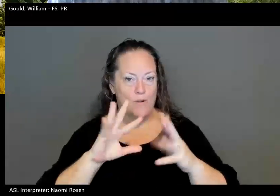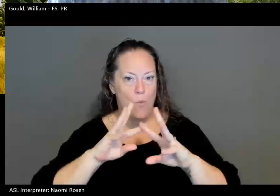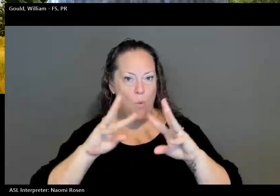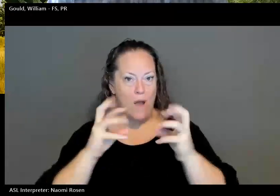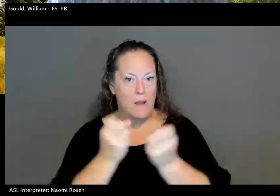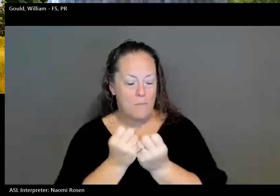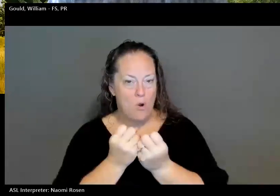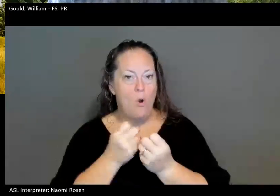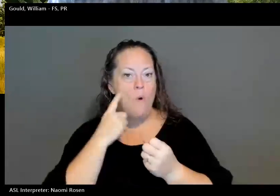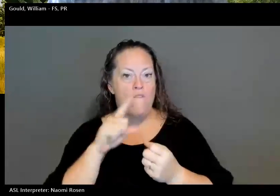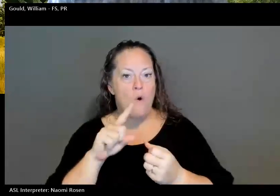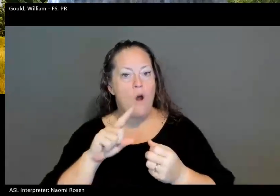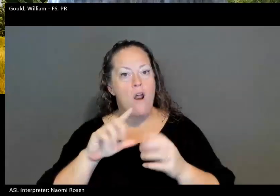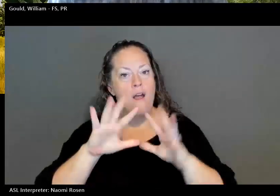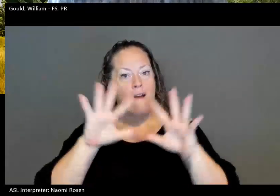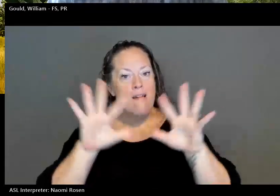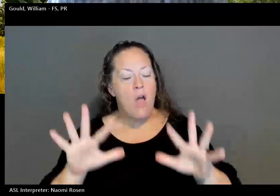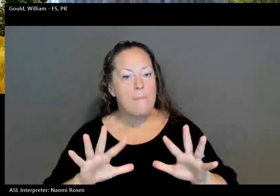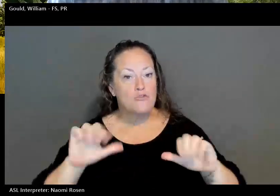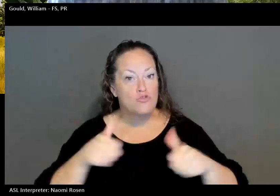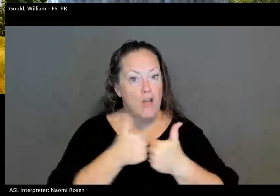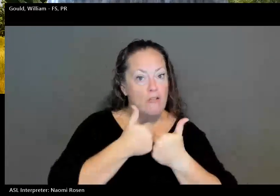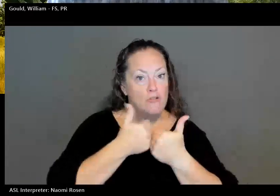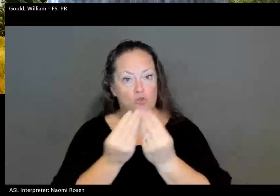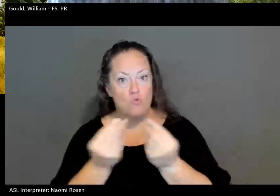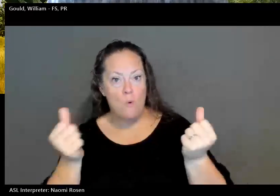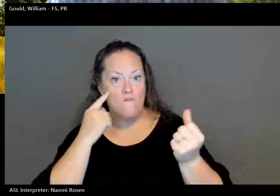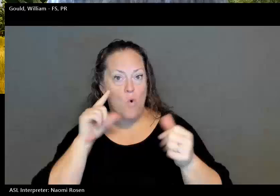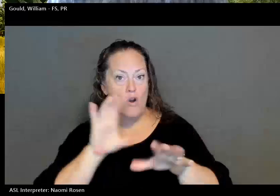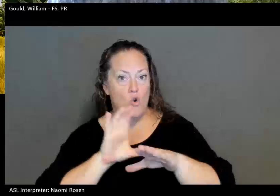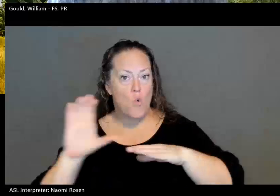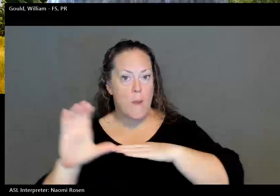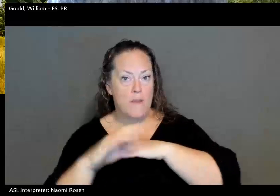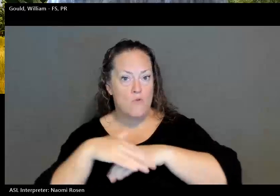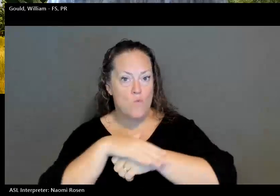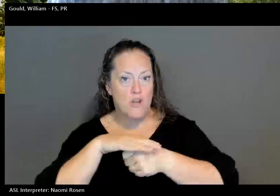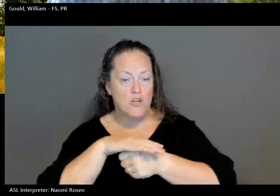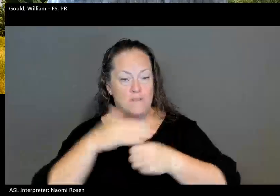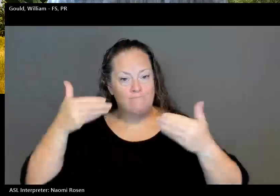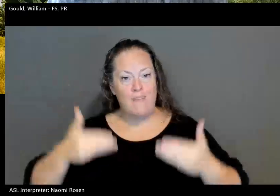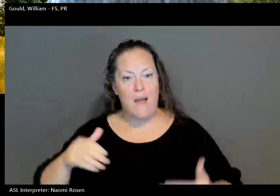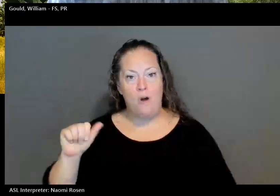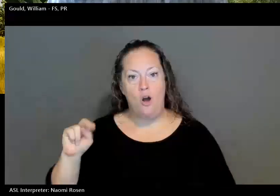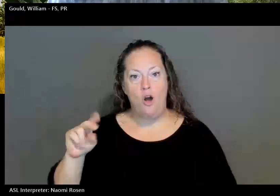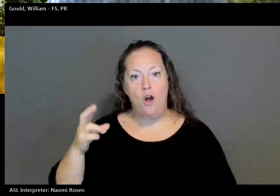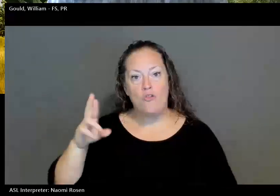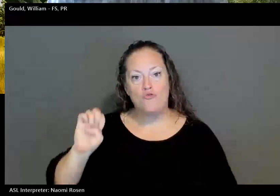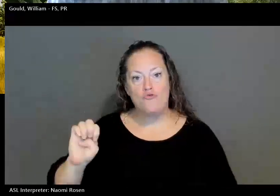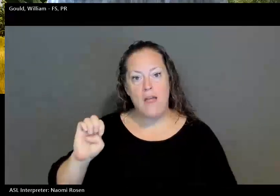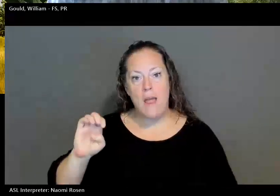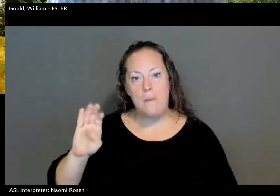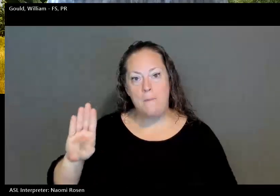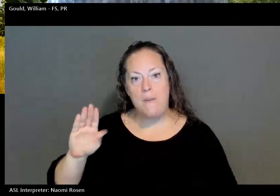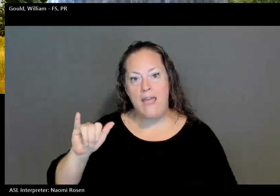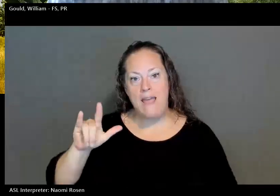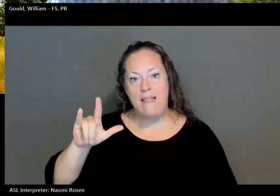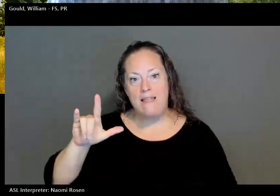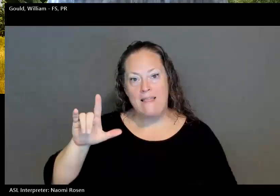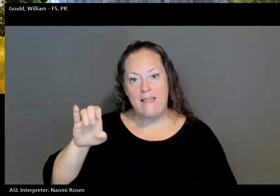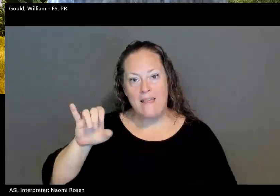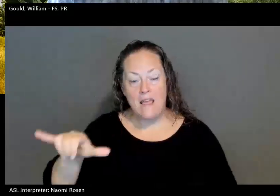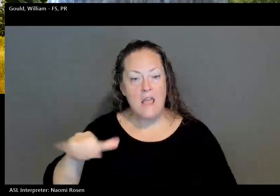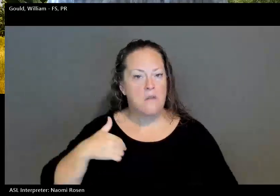and solutions for the Caribbean region. I'm Andre Bradley, the coordinator for the International Climate Hub, which is a fairly